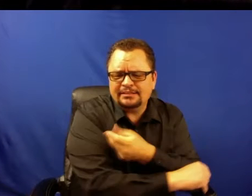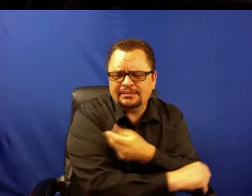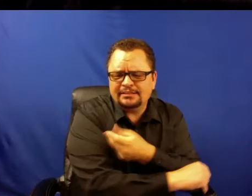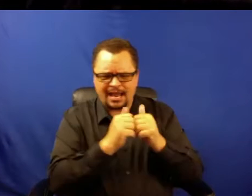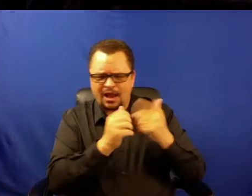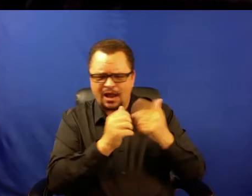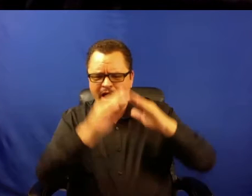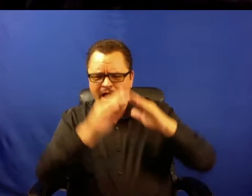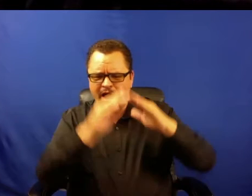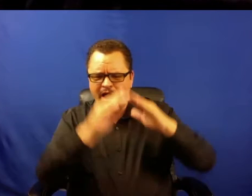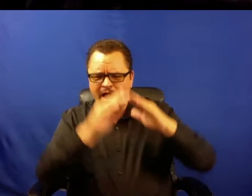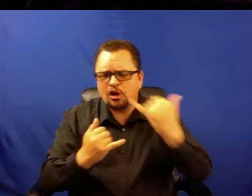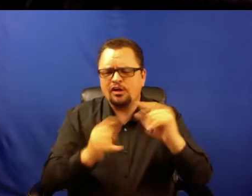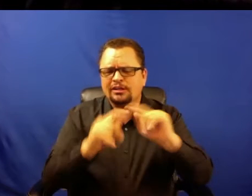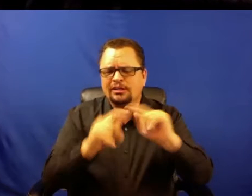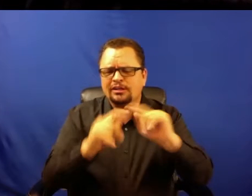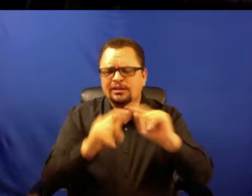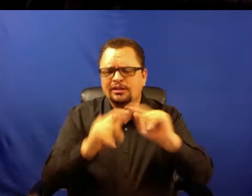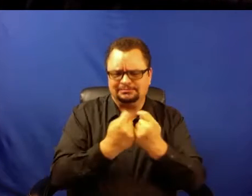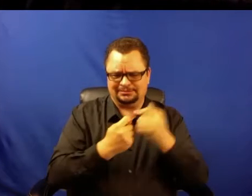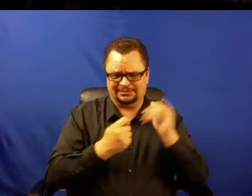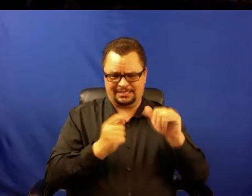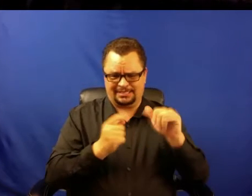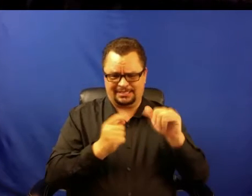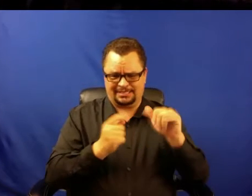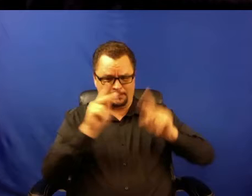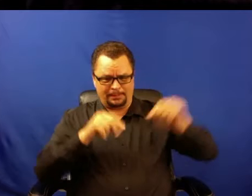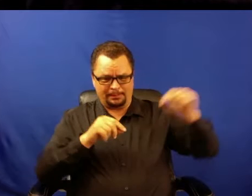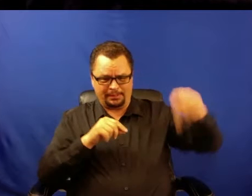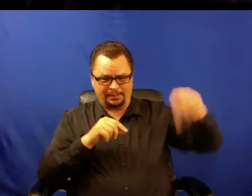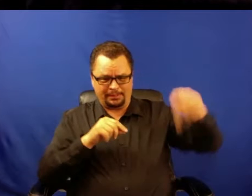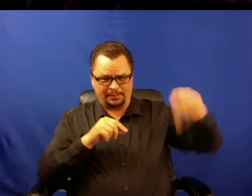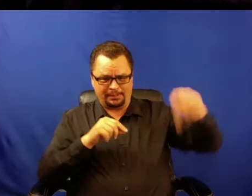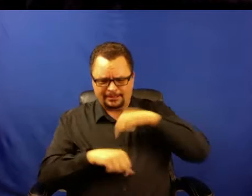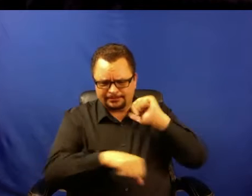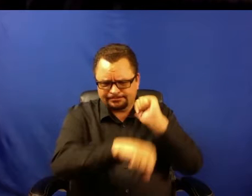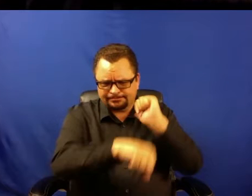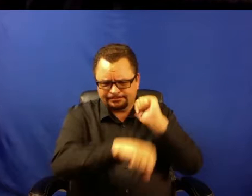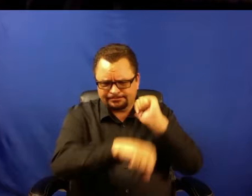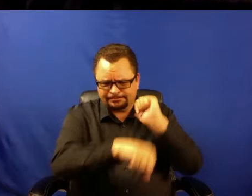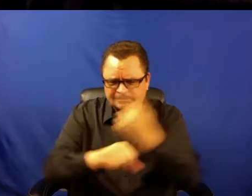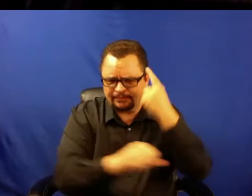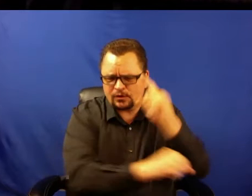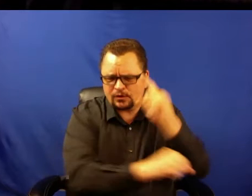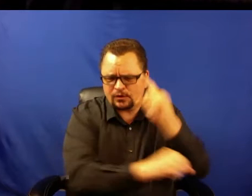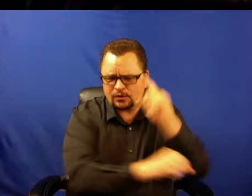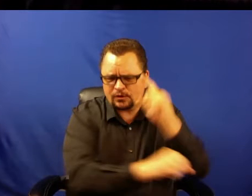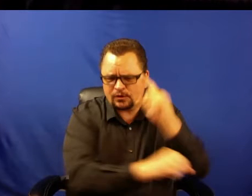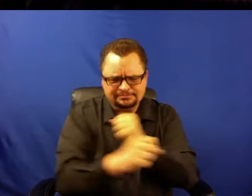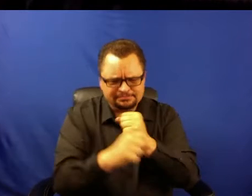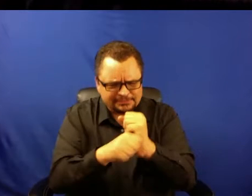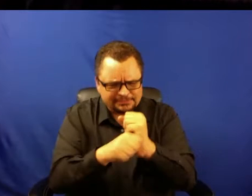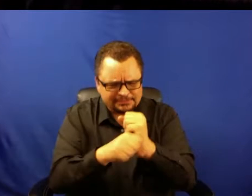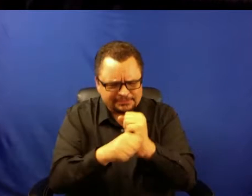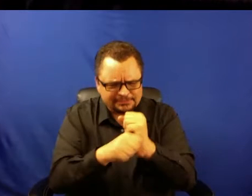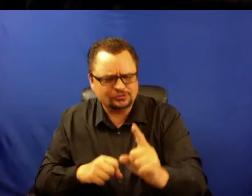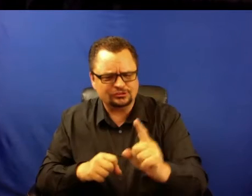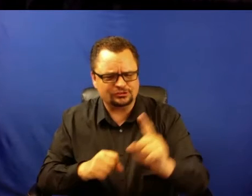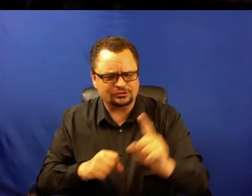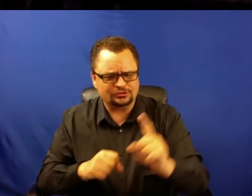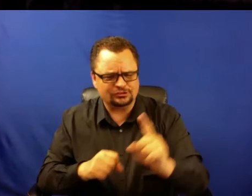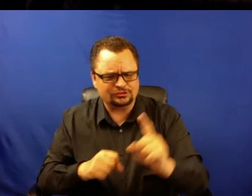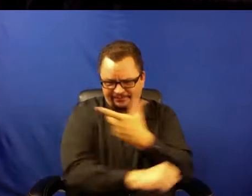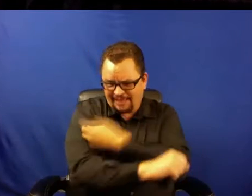vaccination, and they ensured that we had vaccine ready to go when the Operation House Call teams arrived at their office